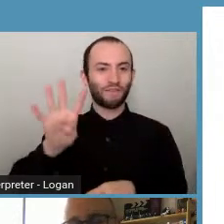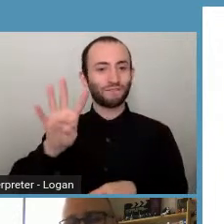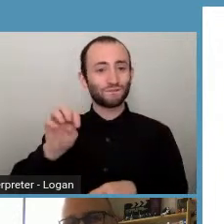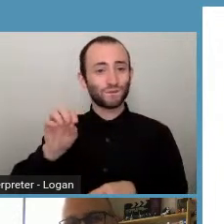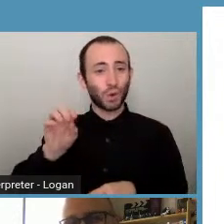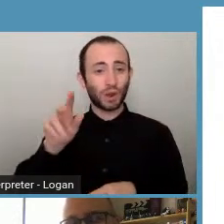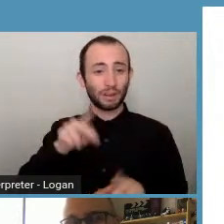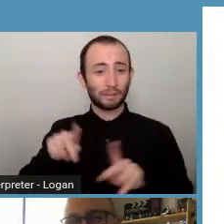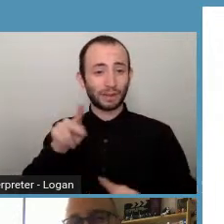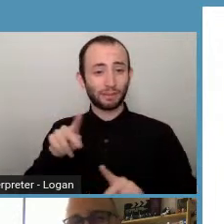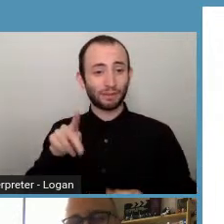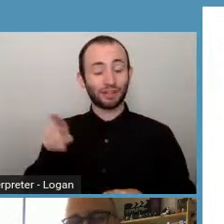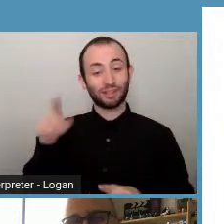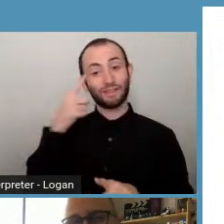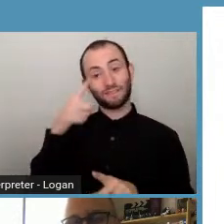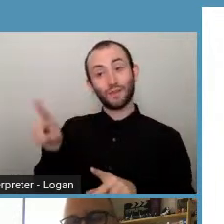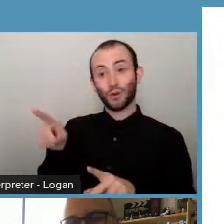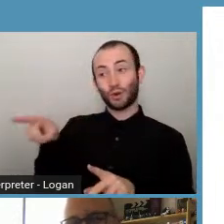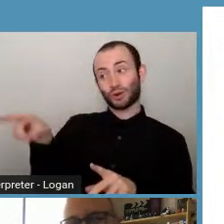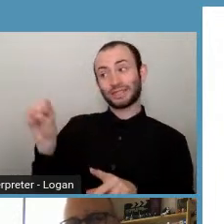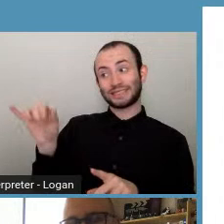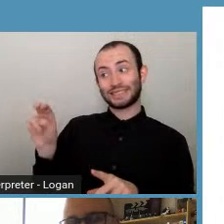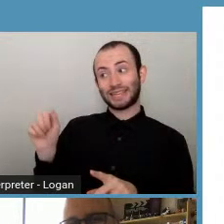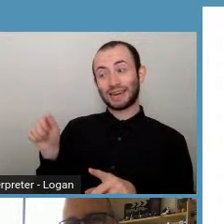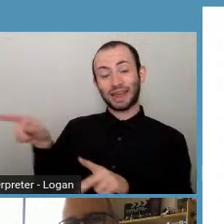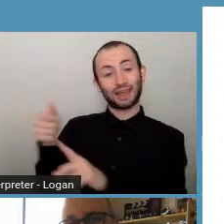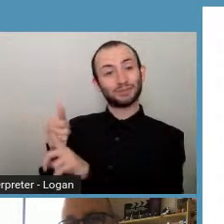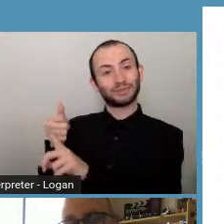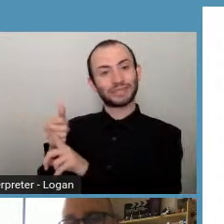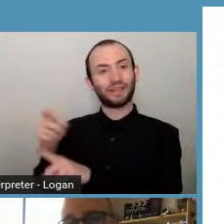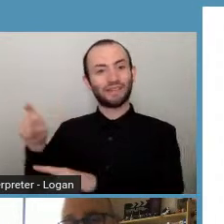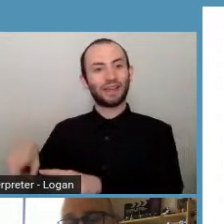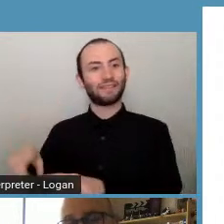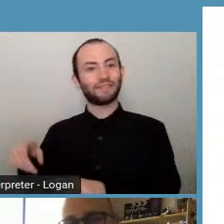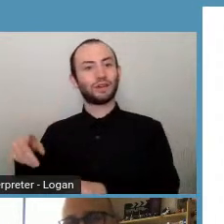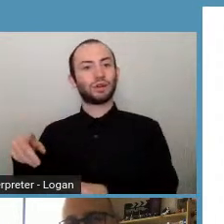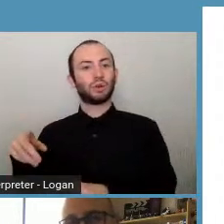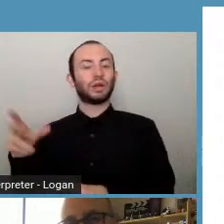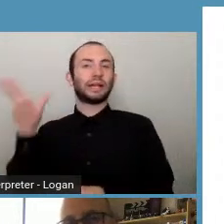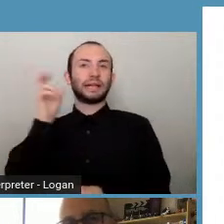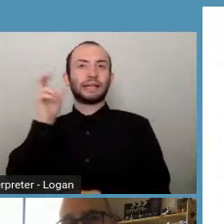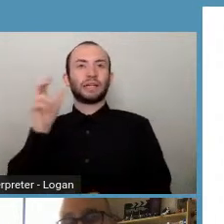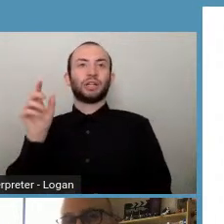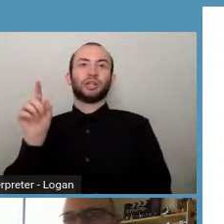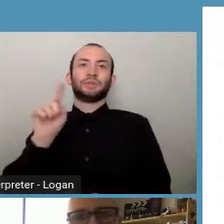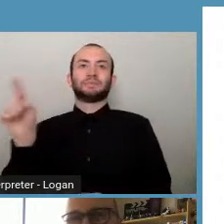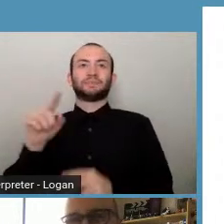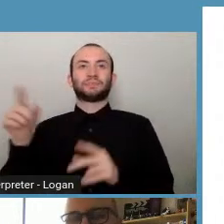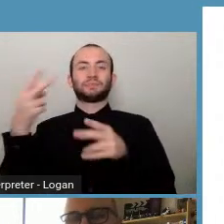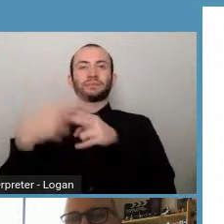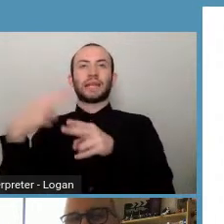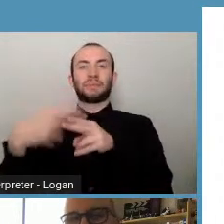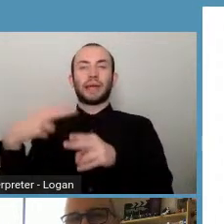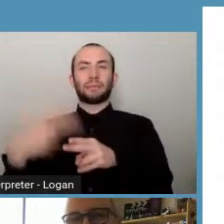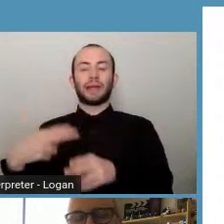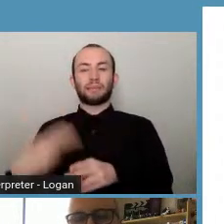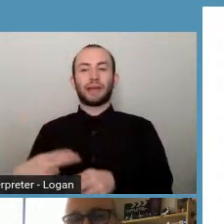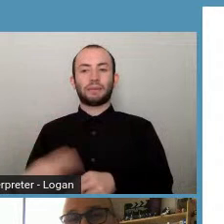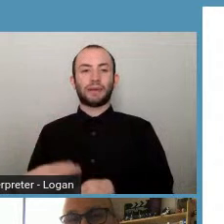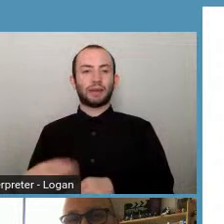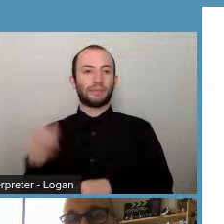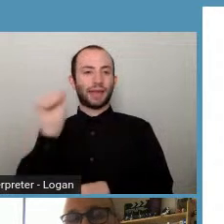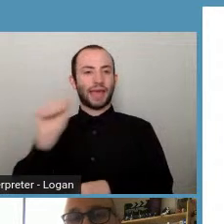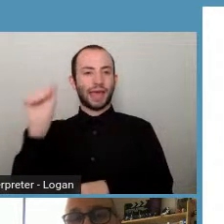for Sina, every time he gets a tweet that mentions him, he sits through the screen reader reading out 48 different people before he actually gets to